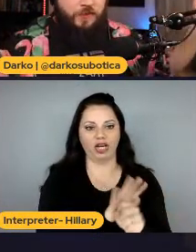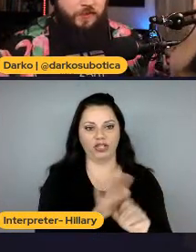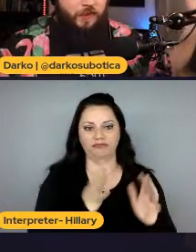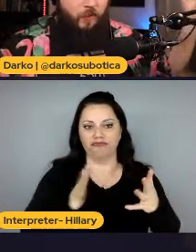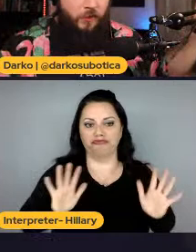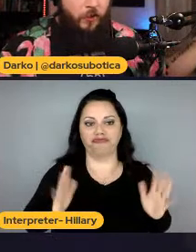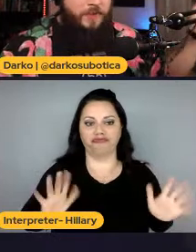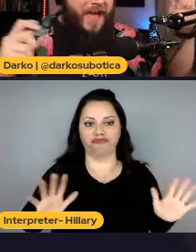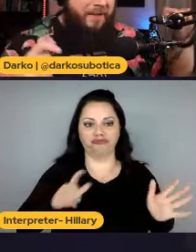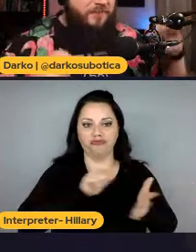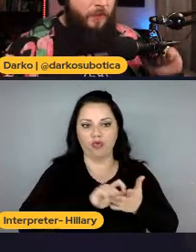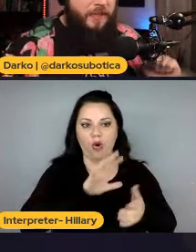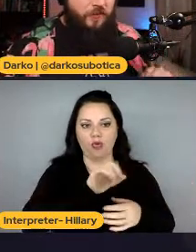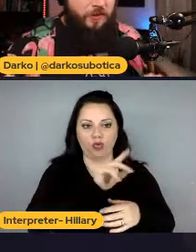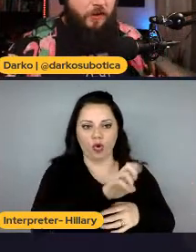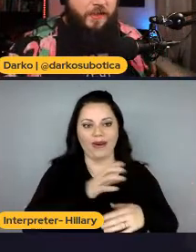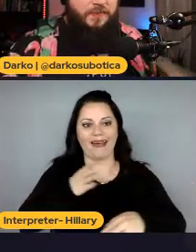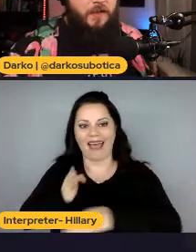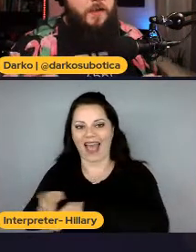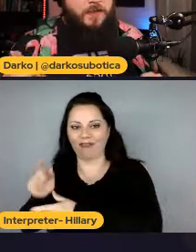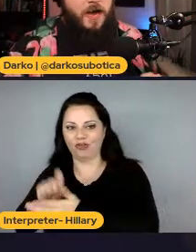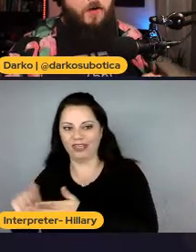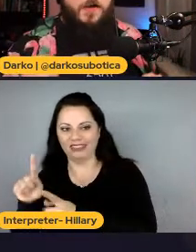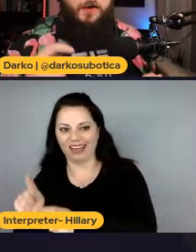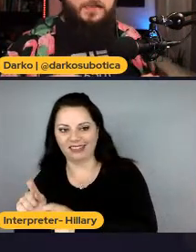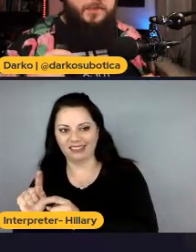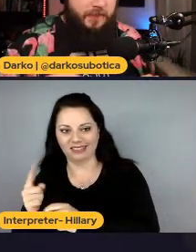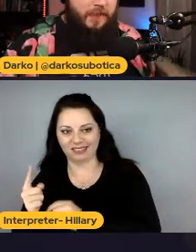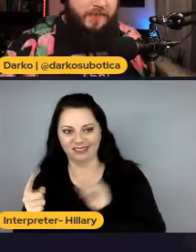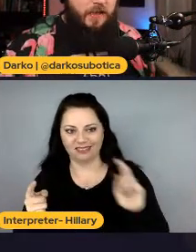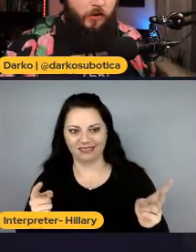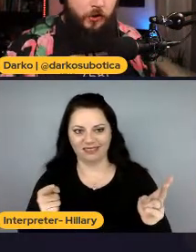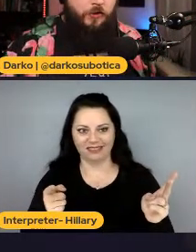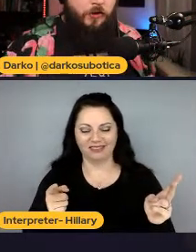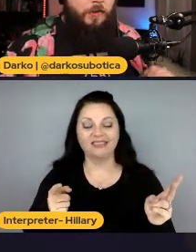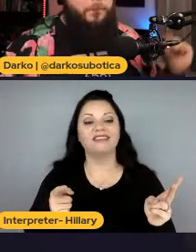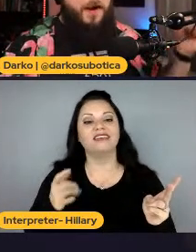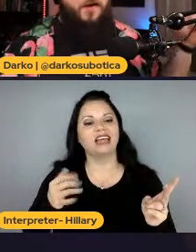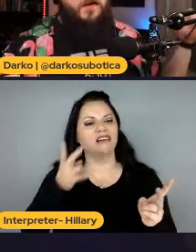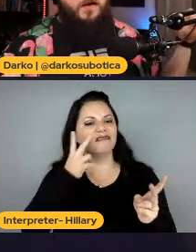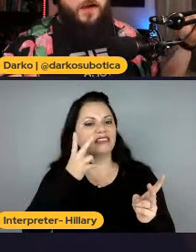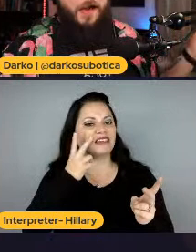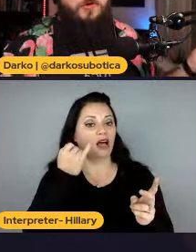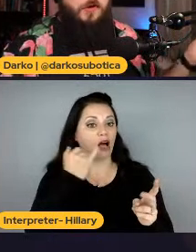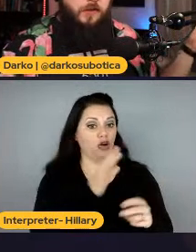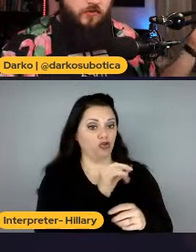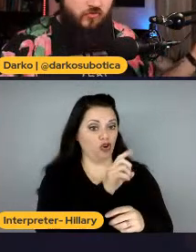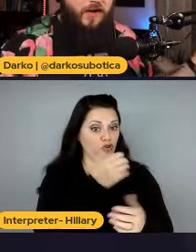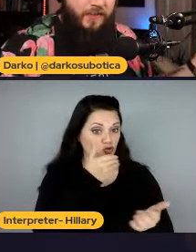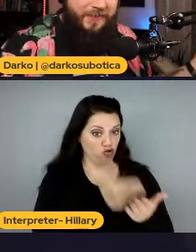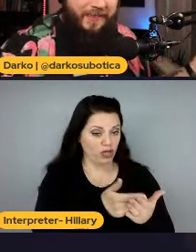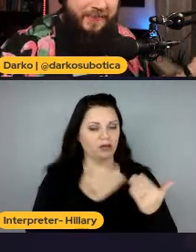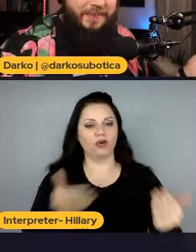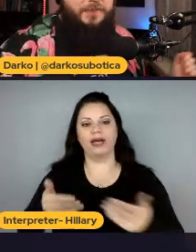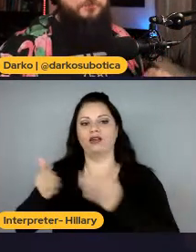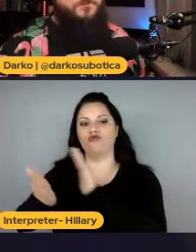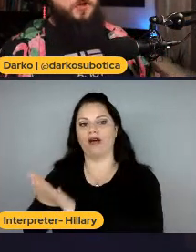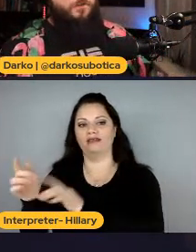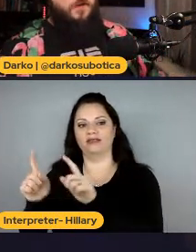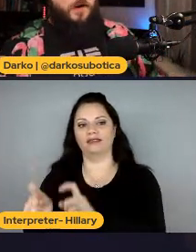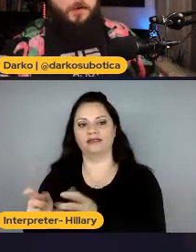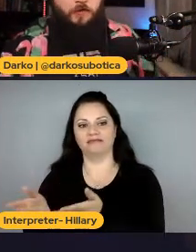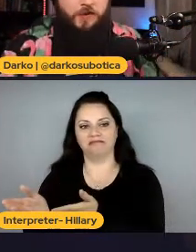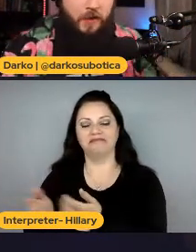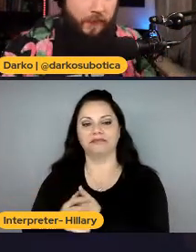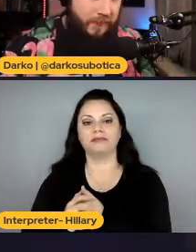have written our code after we have written our test. Now, let's see, is our code good by actually running that test?